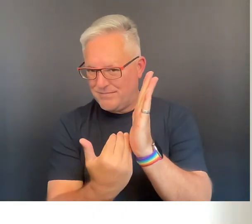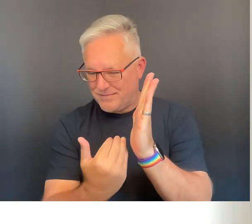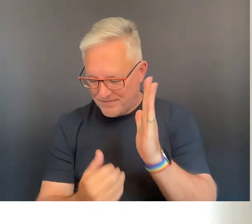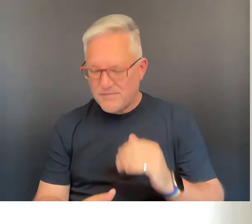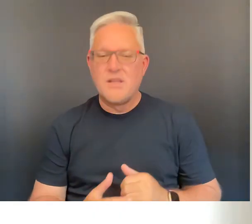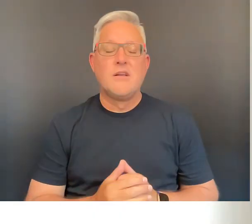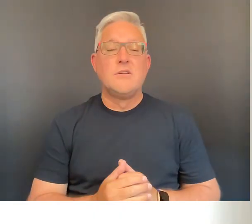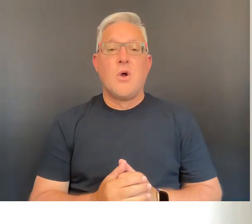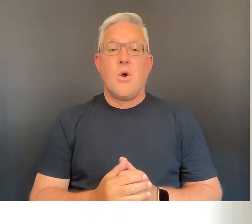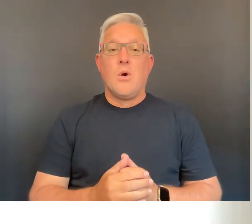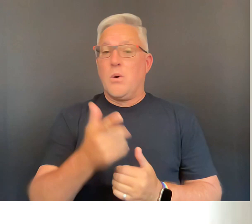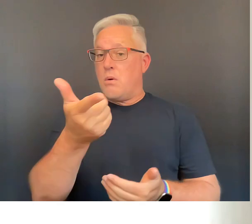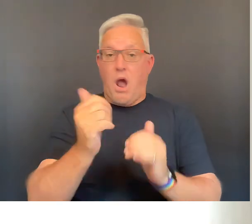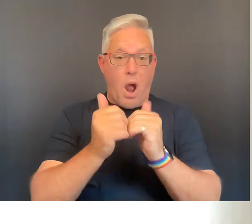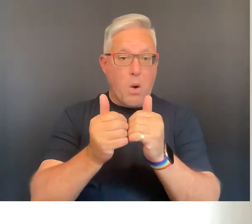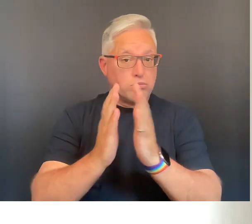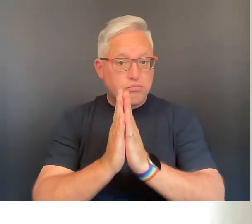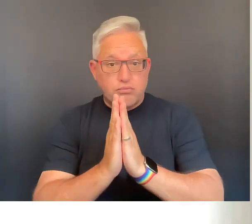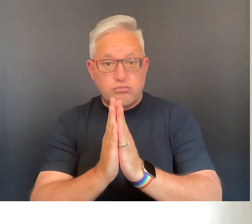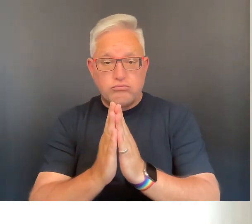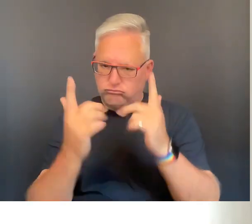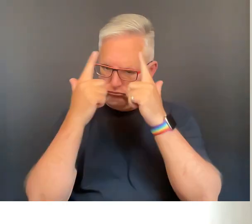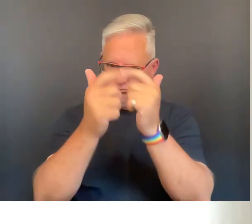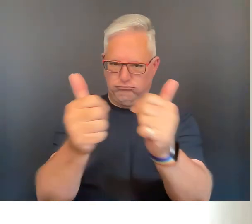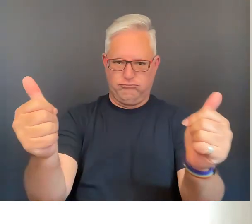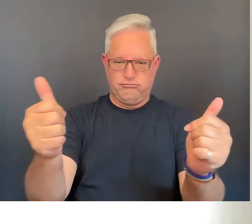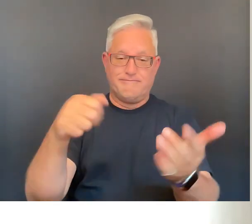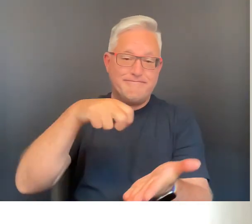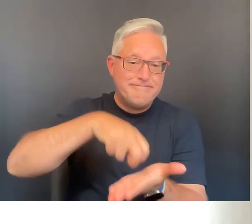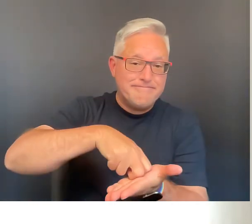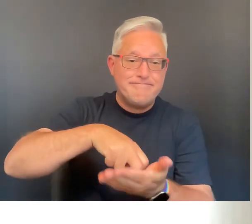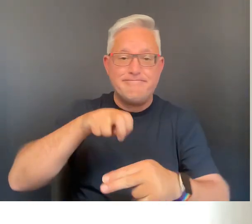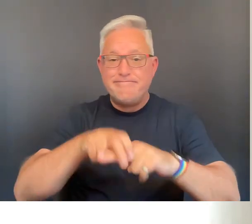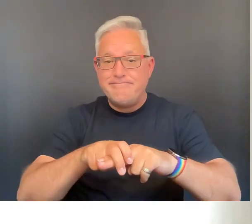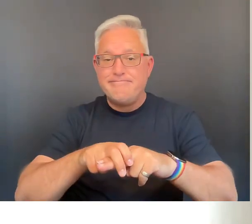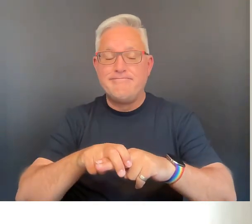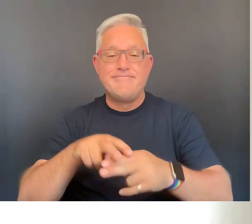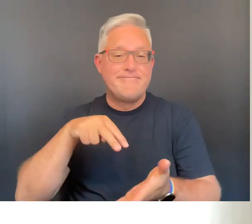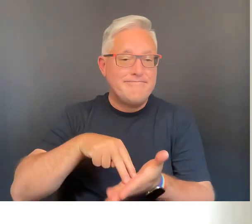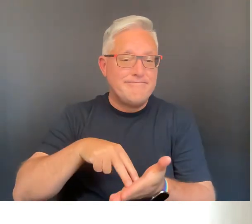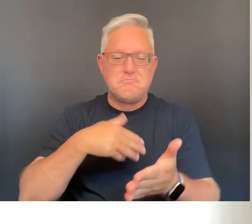pray in whichever prayer posture feels right for you.